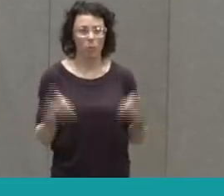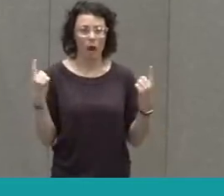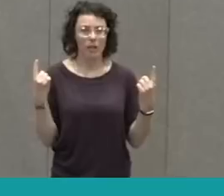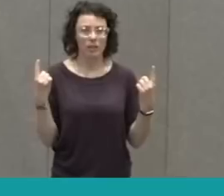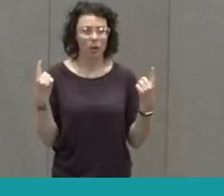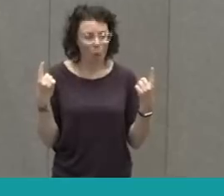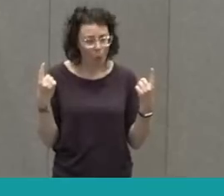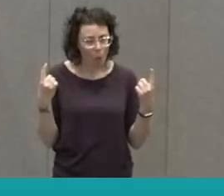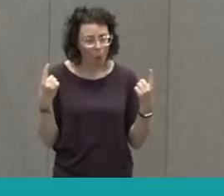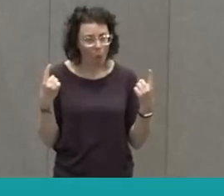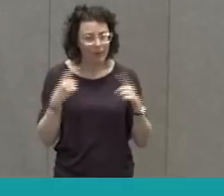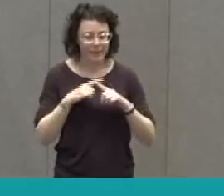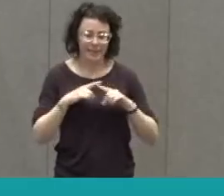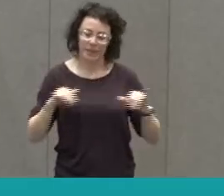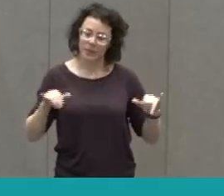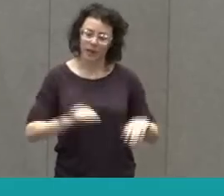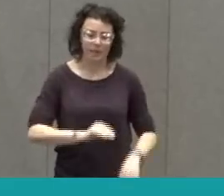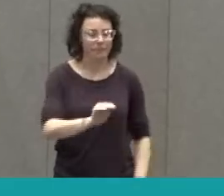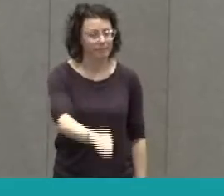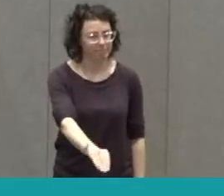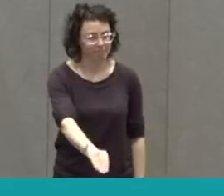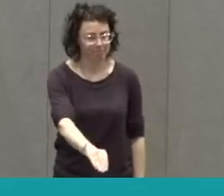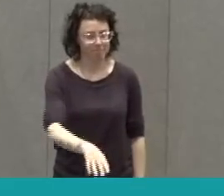1. Tie pile. Tie.